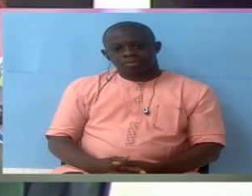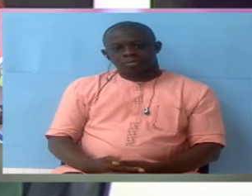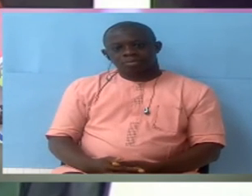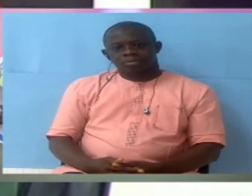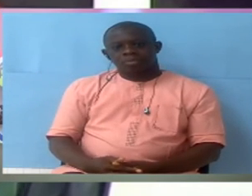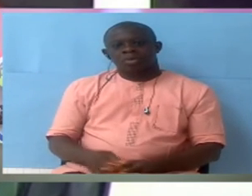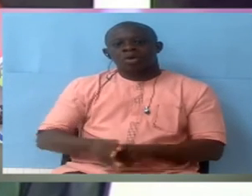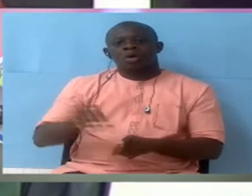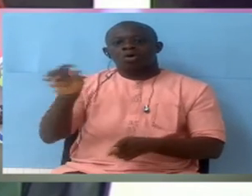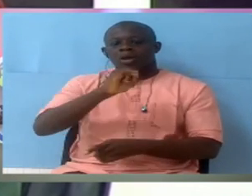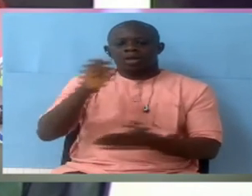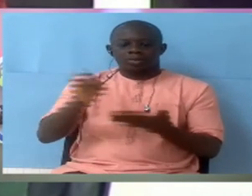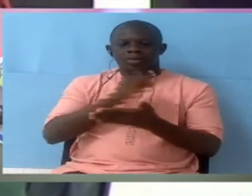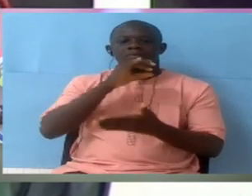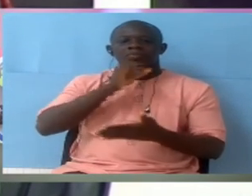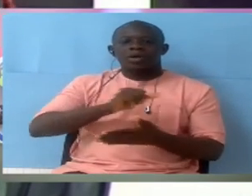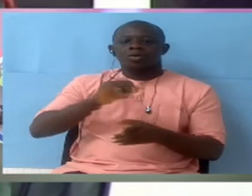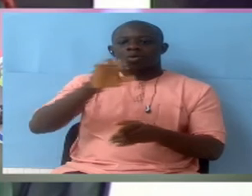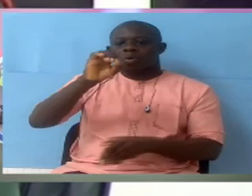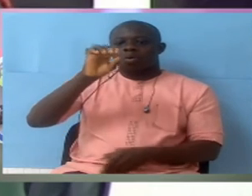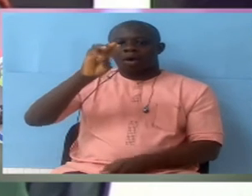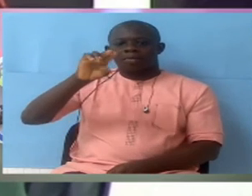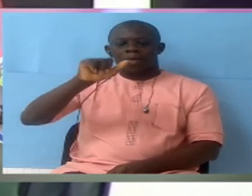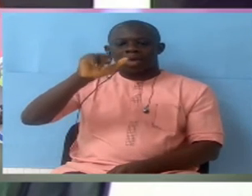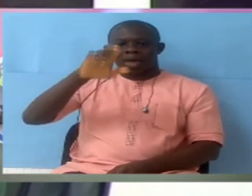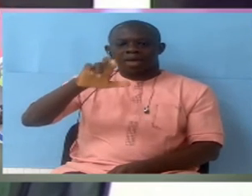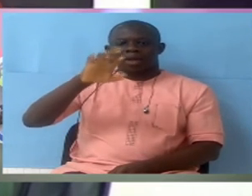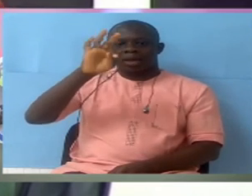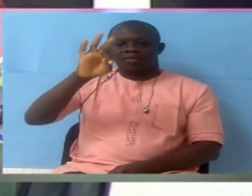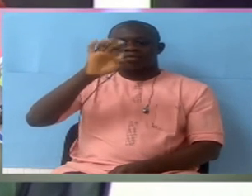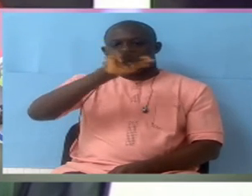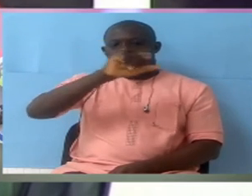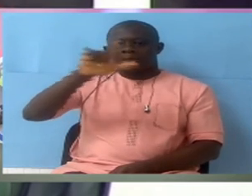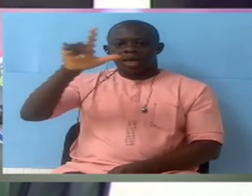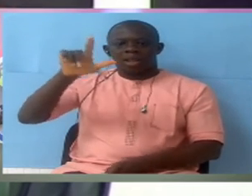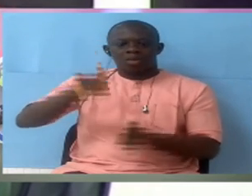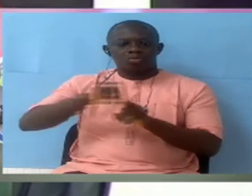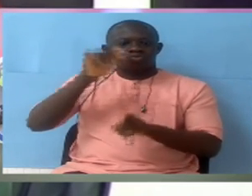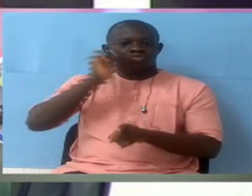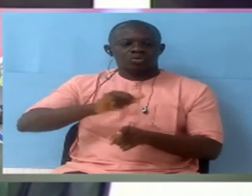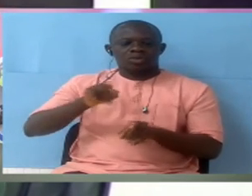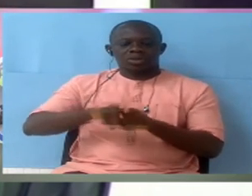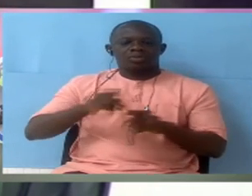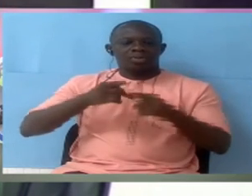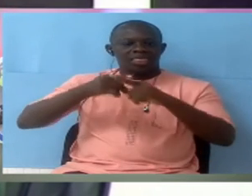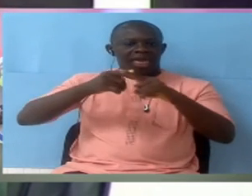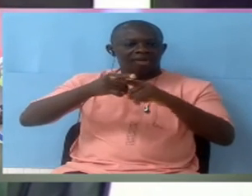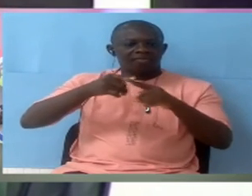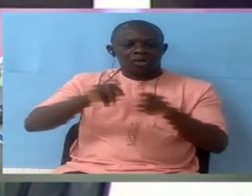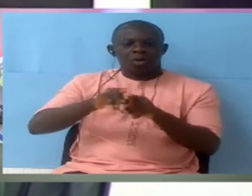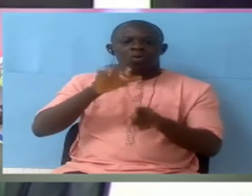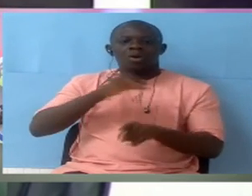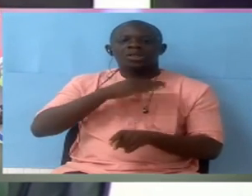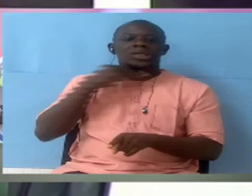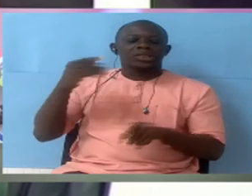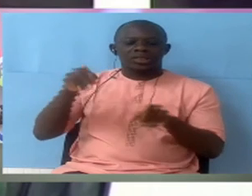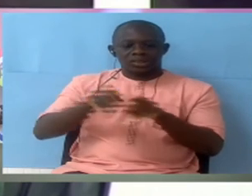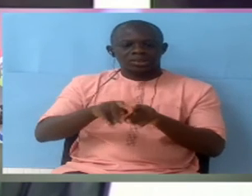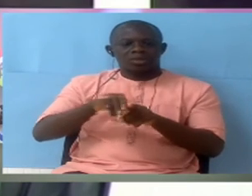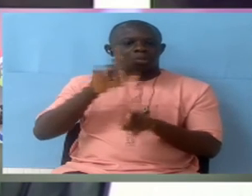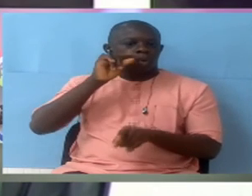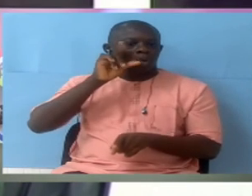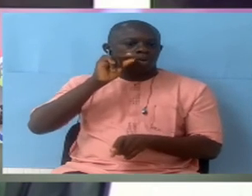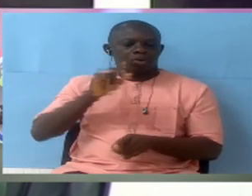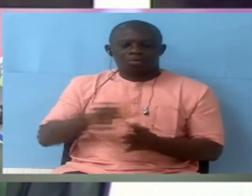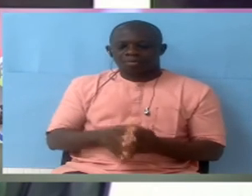Serigne Omar Fall, they use a knife to want to slaughter him like a chicken. Serigne Omar Fall mom den jël paka buga ko rendi comme